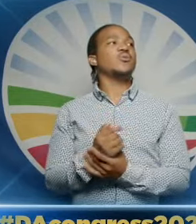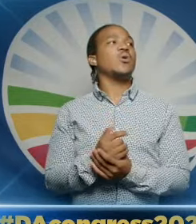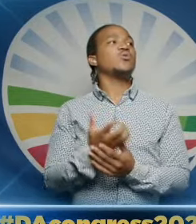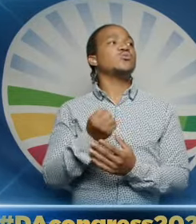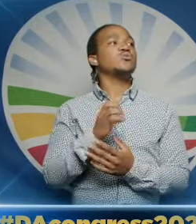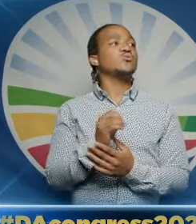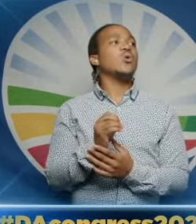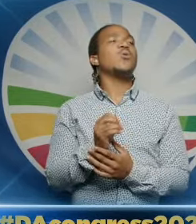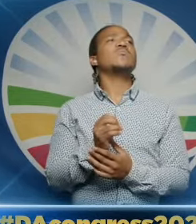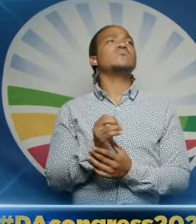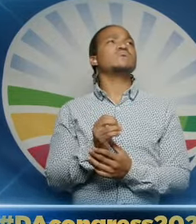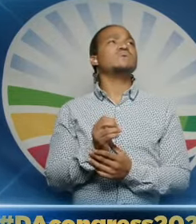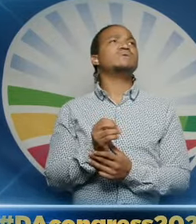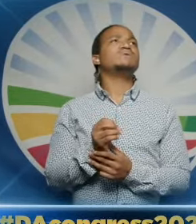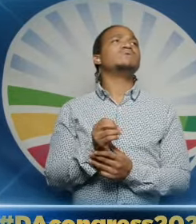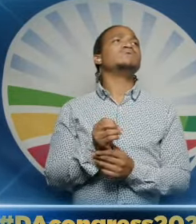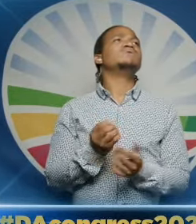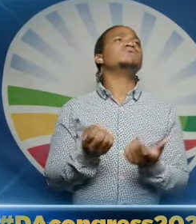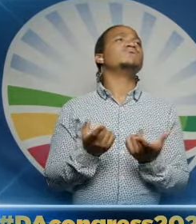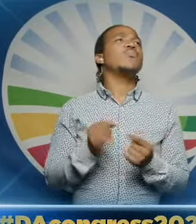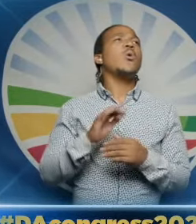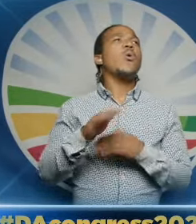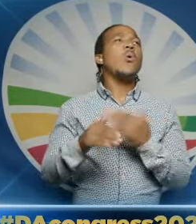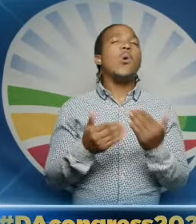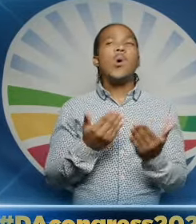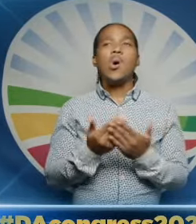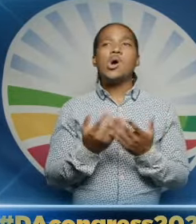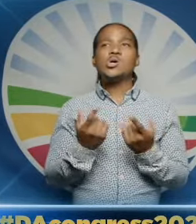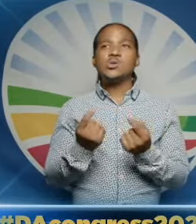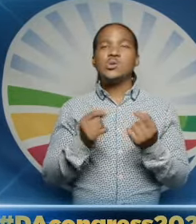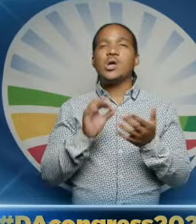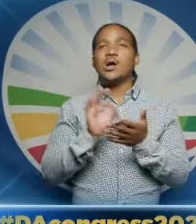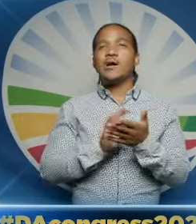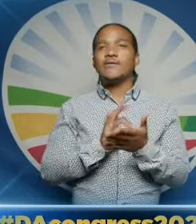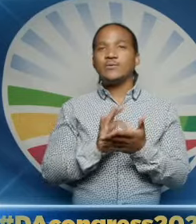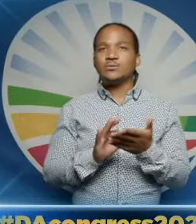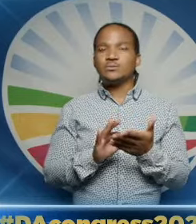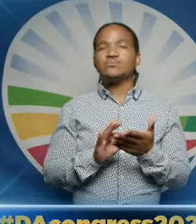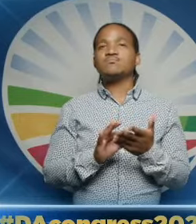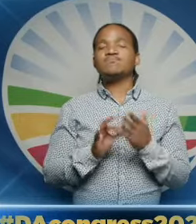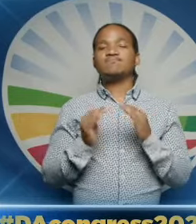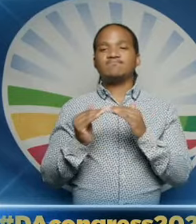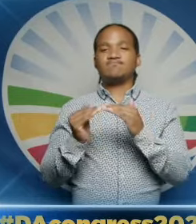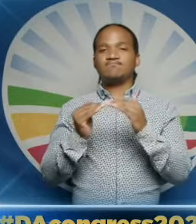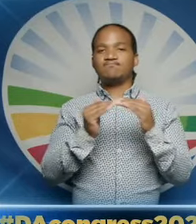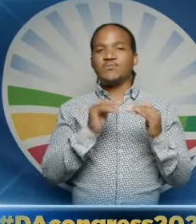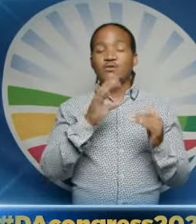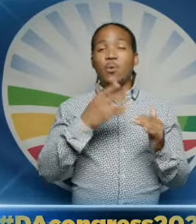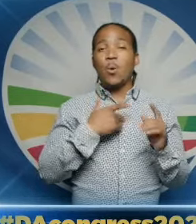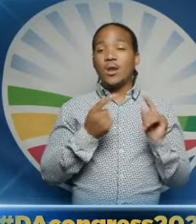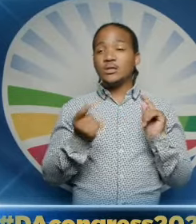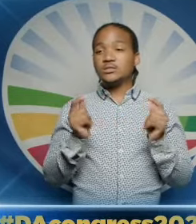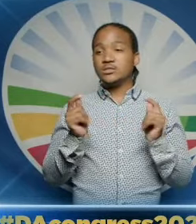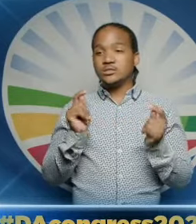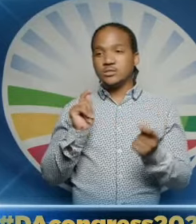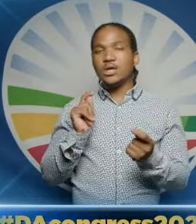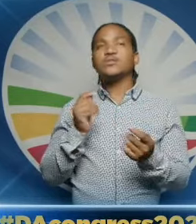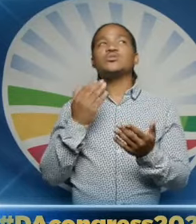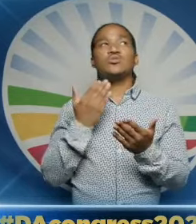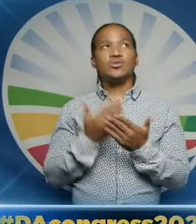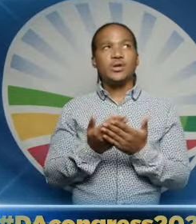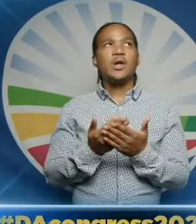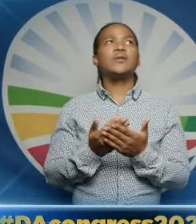carry on until you've added all the candidates to the ballot in your preferred order. But if you want to change the order, you can click and